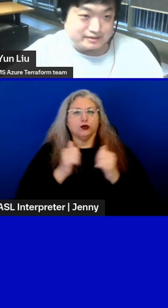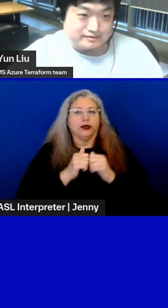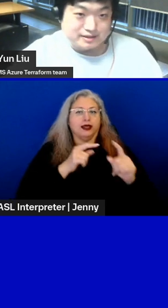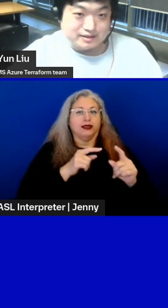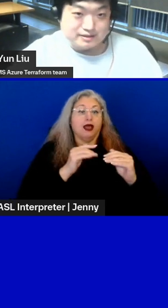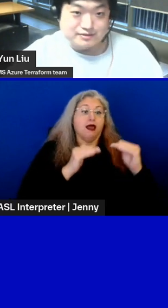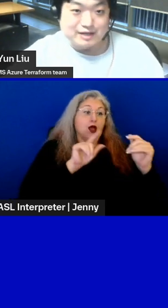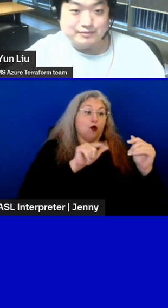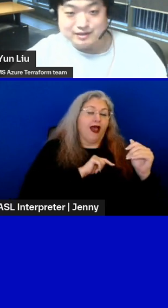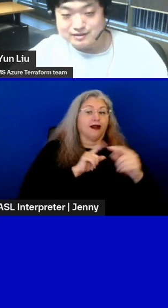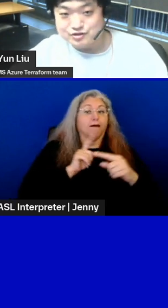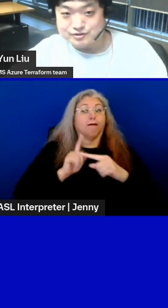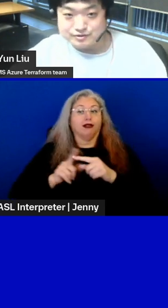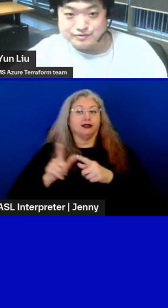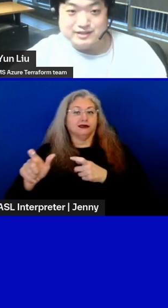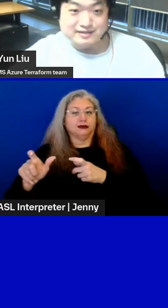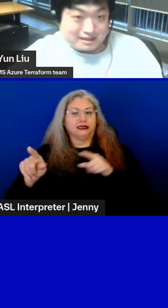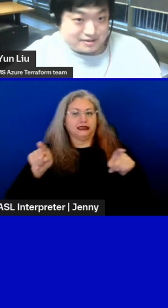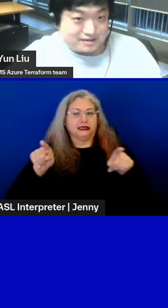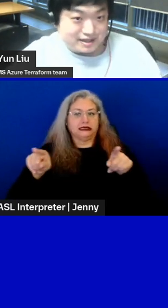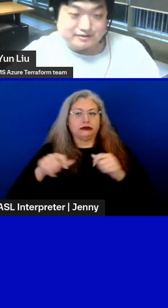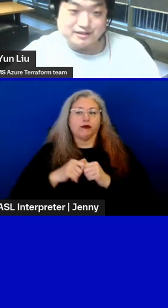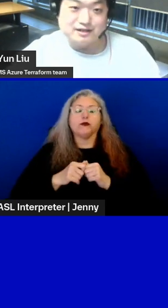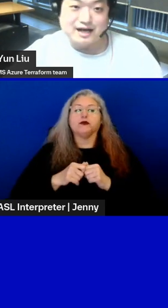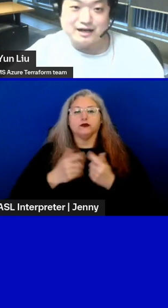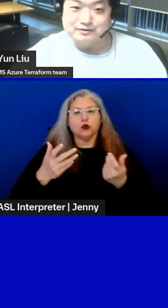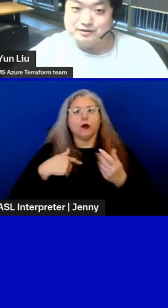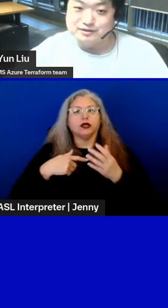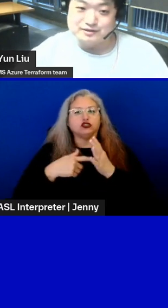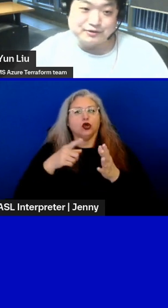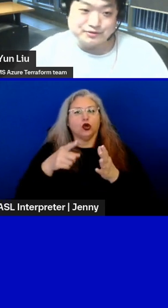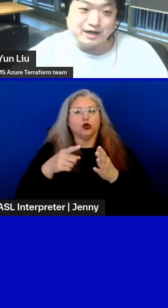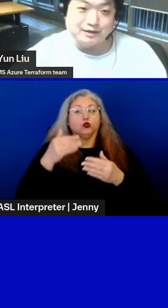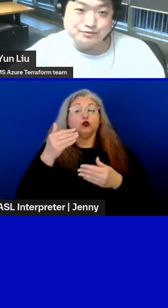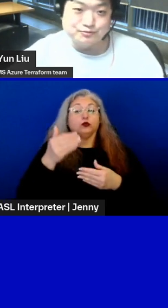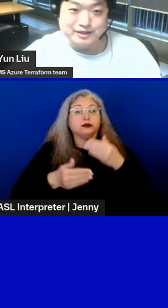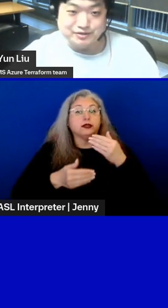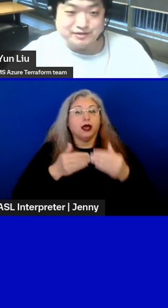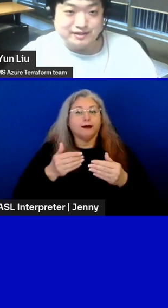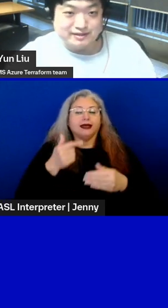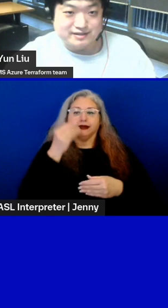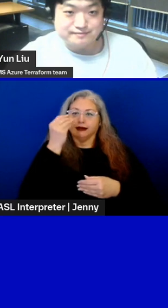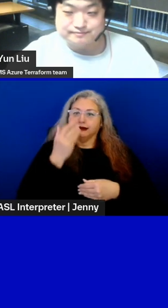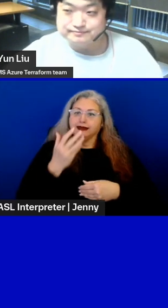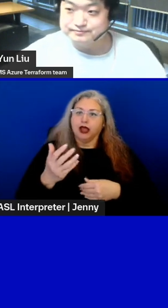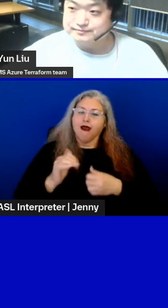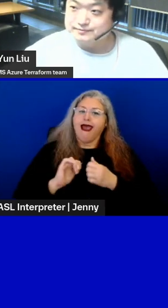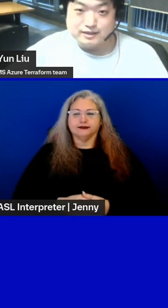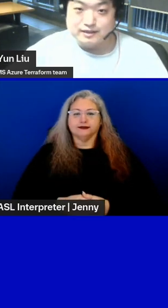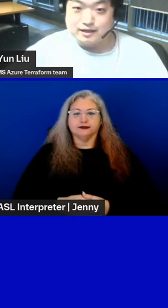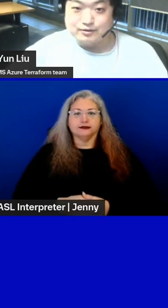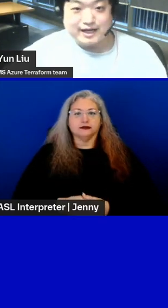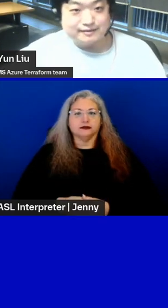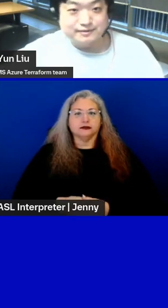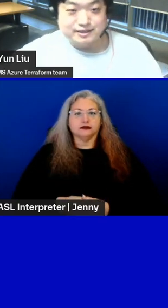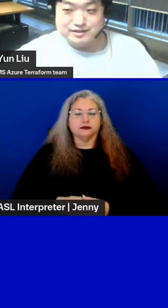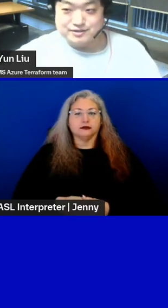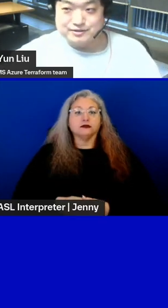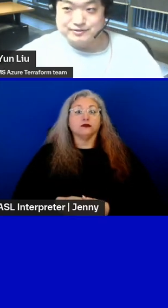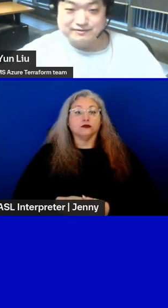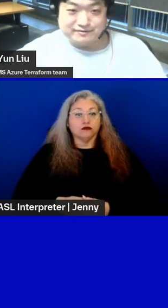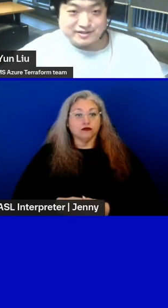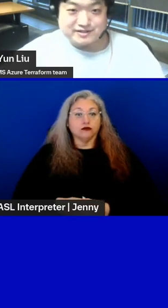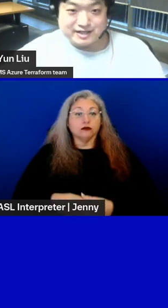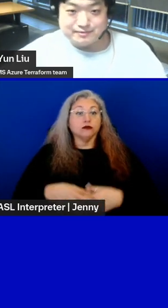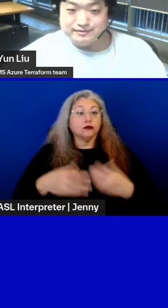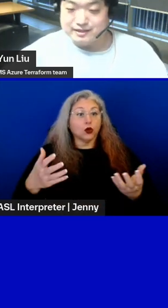and speed. So I'm gonna show you the steps and tell you how we did this. Okay,